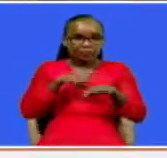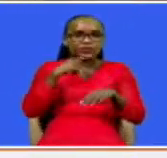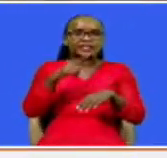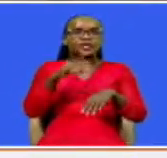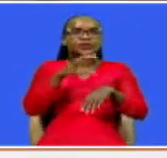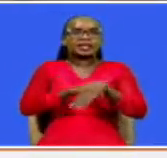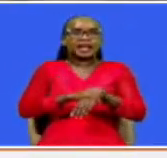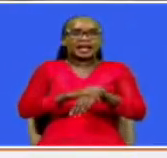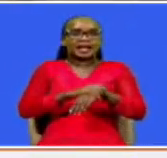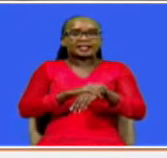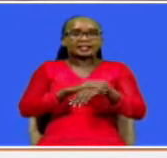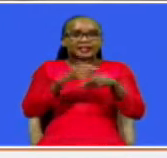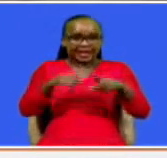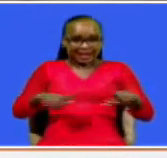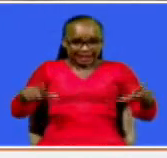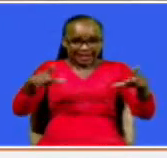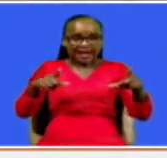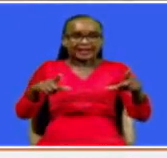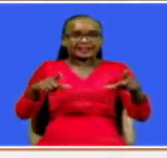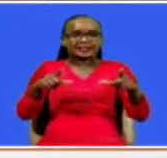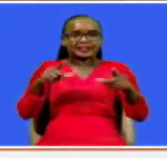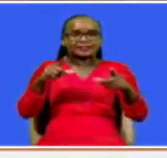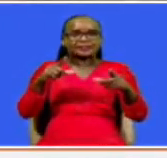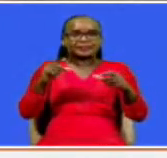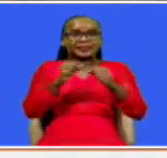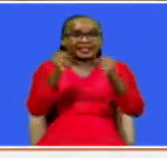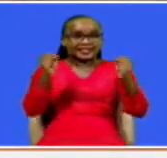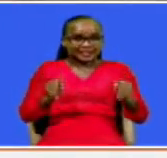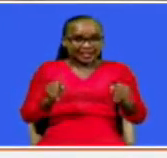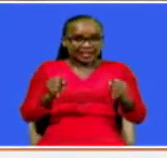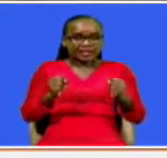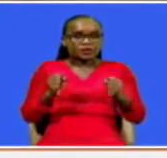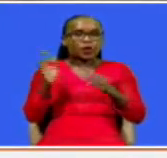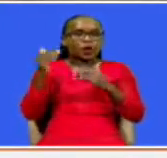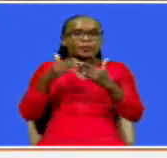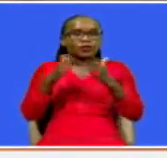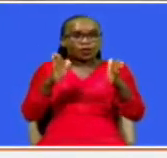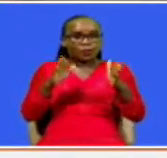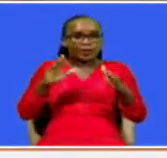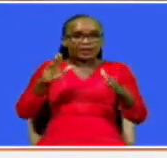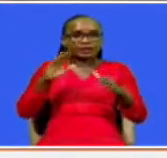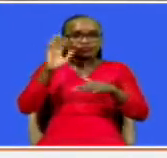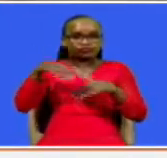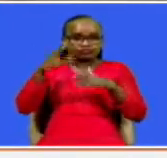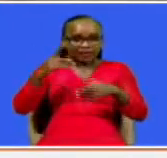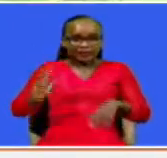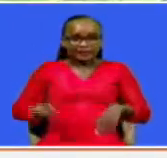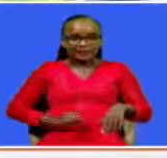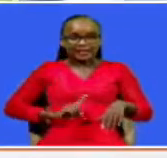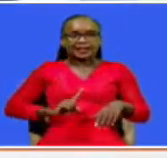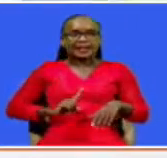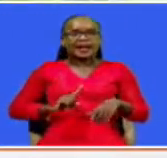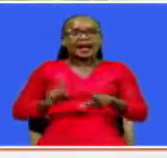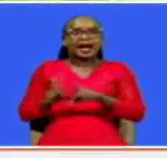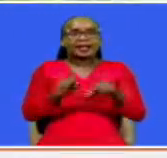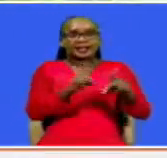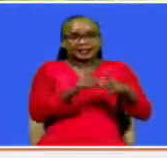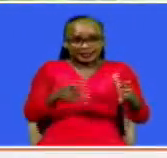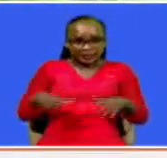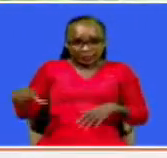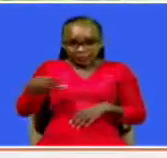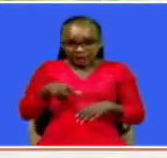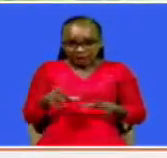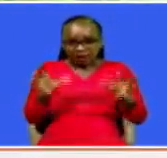mashamba system samba. Na tunafurahia sana ifunguliwe ndio tulime tushibe na tutengeneze serikali miti. But according to the